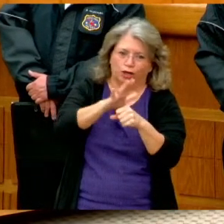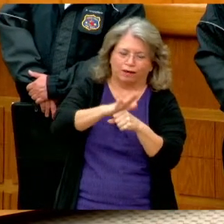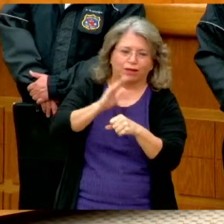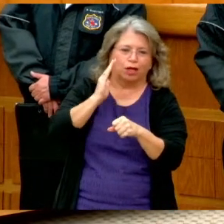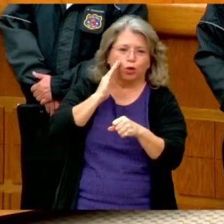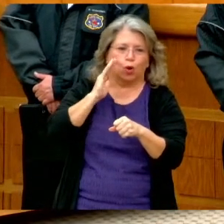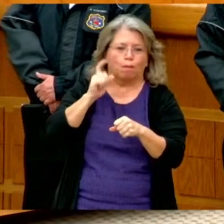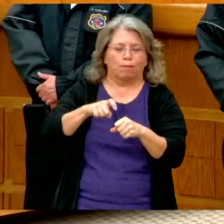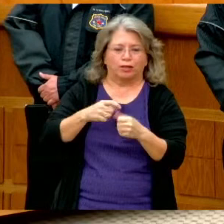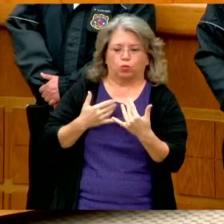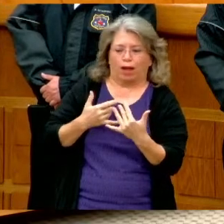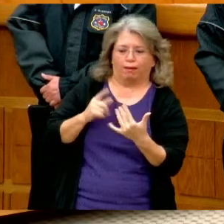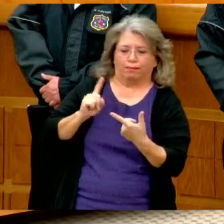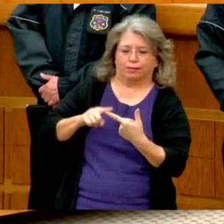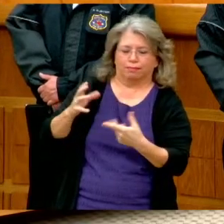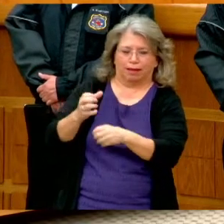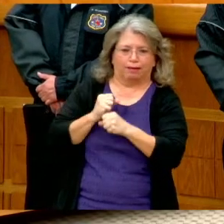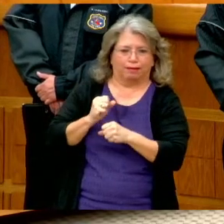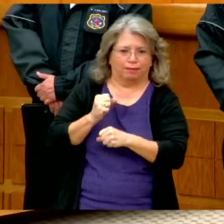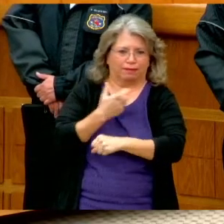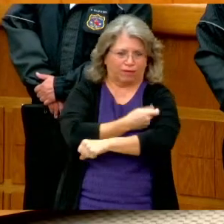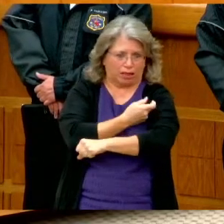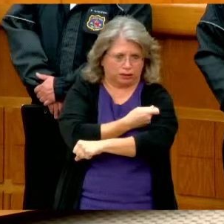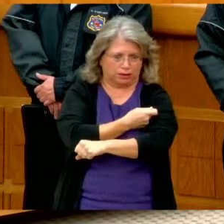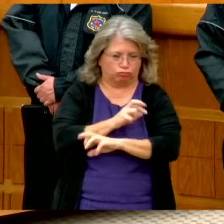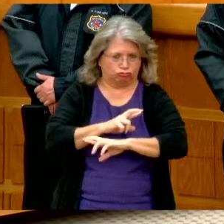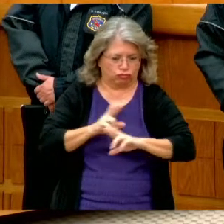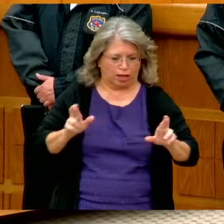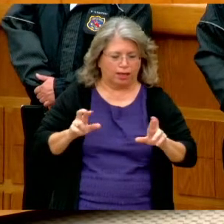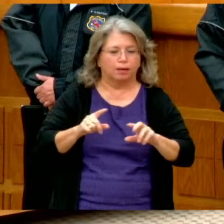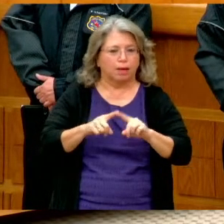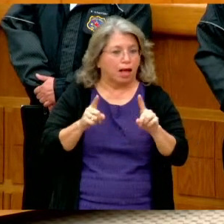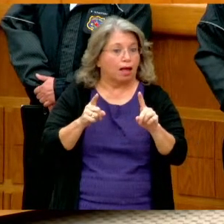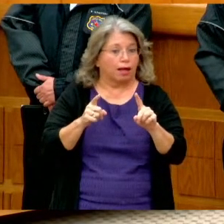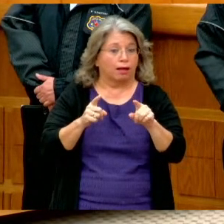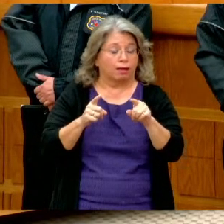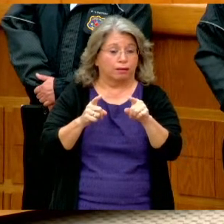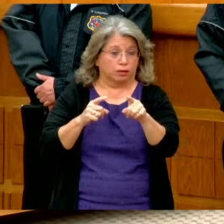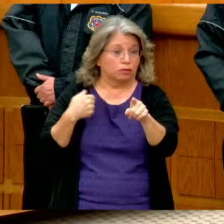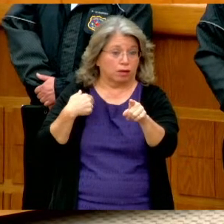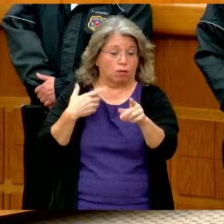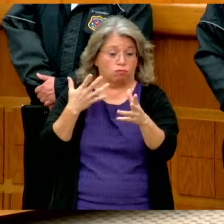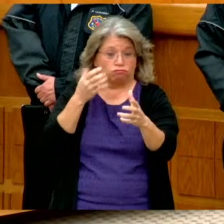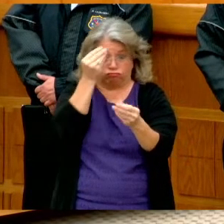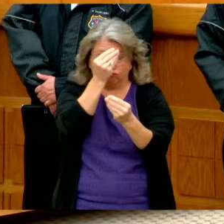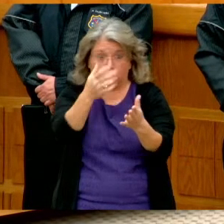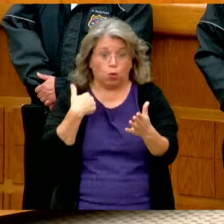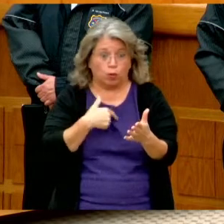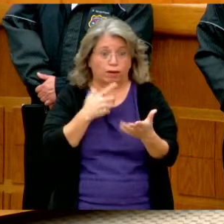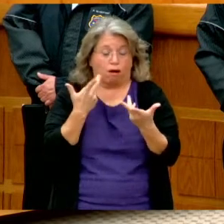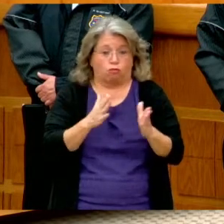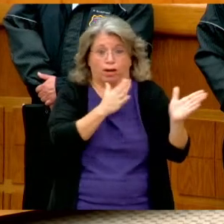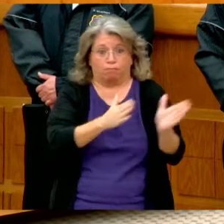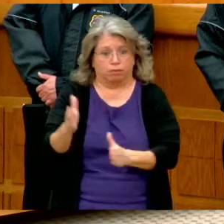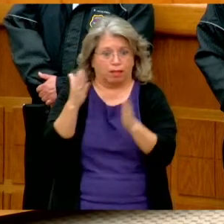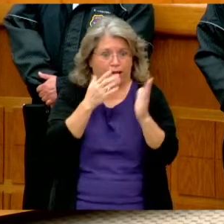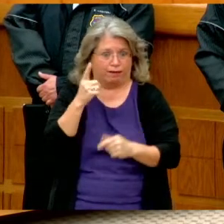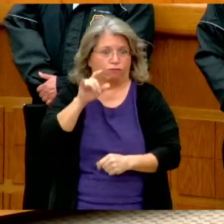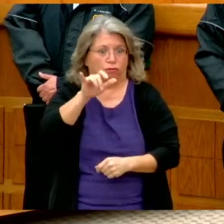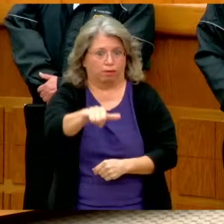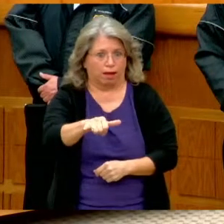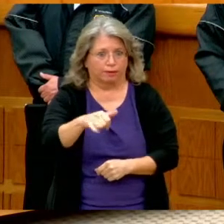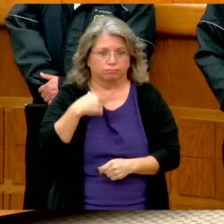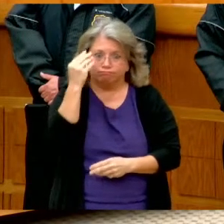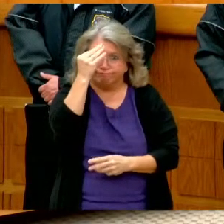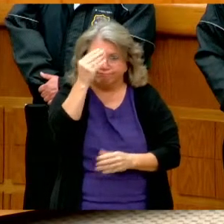we're going to go. But I want you to understand how far ahead we are in our thinking patterns. So I will continue